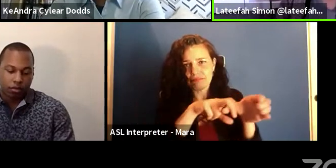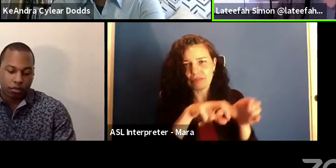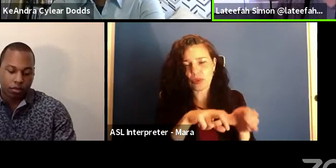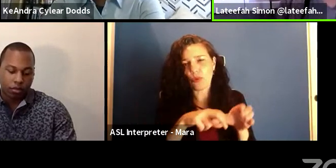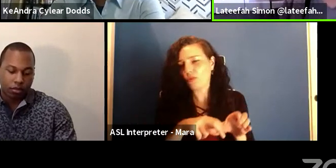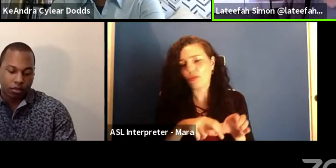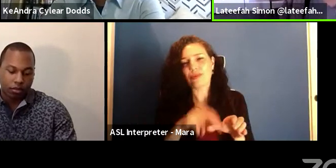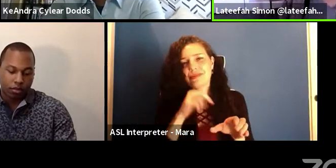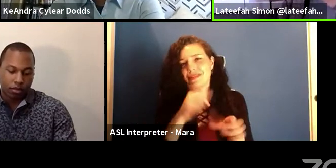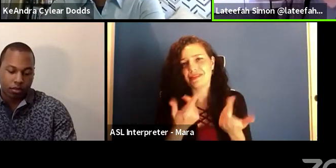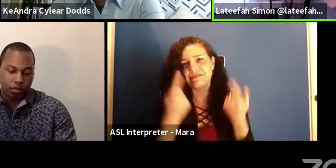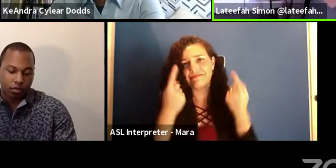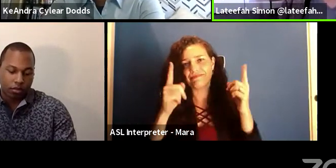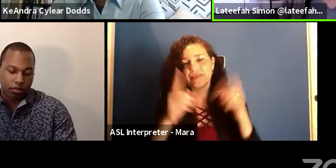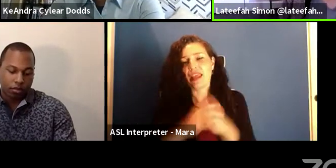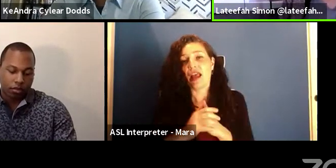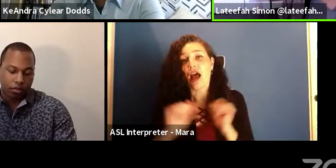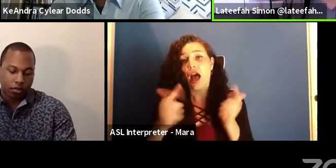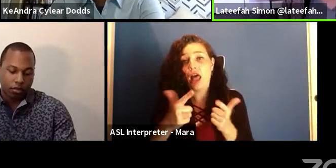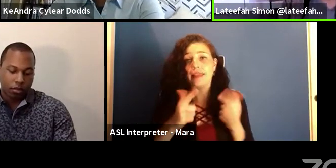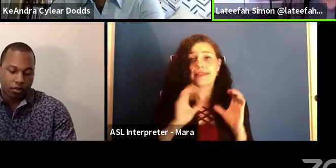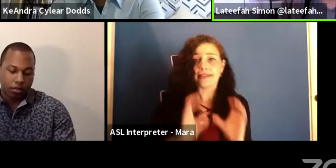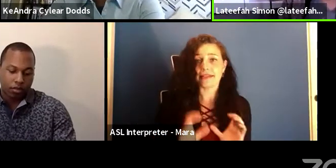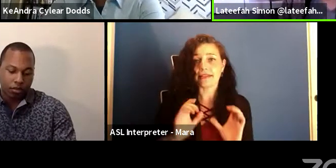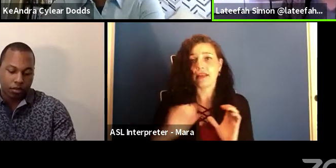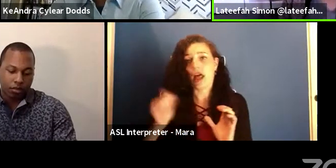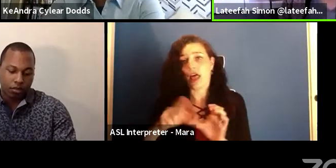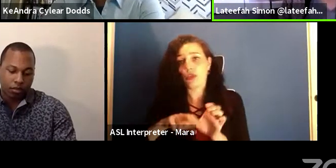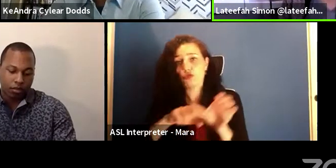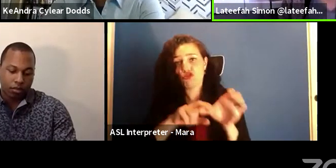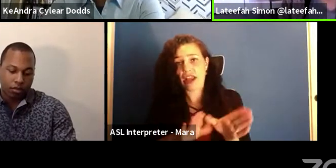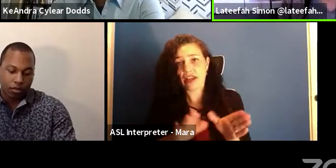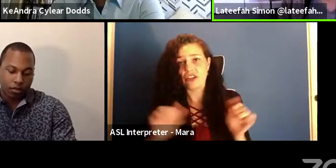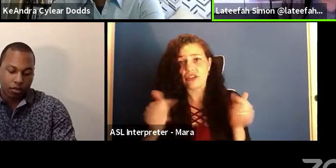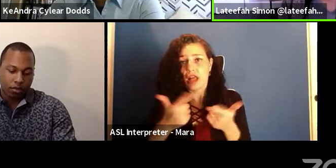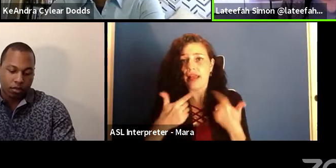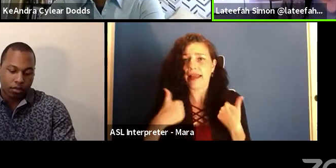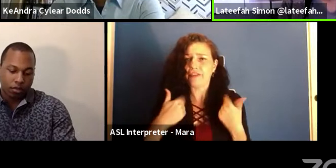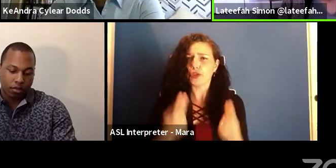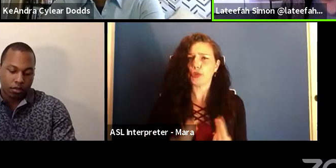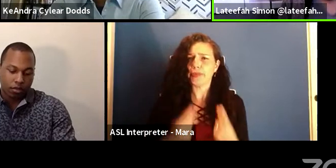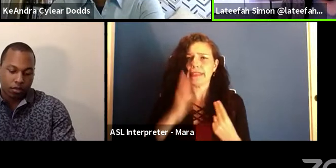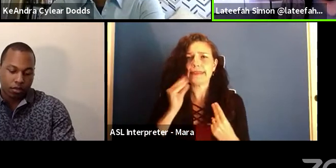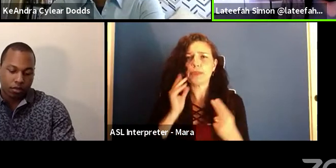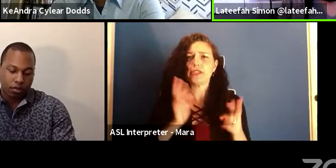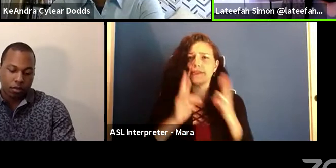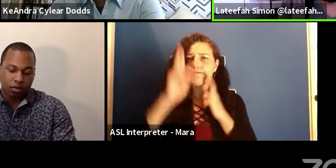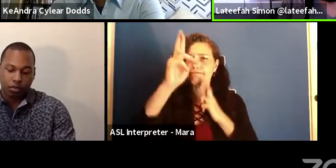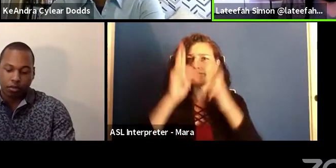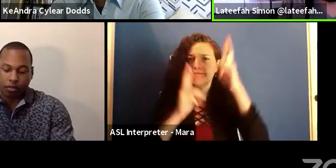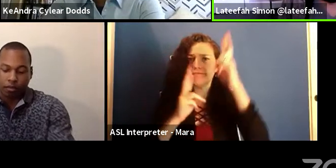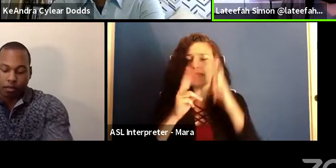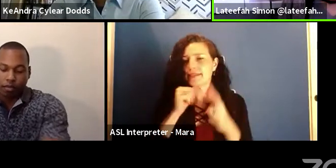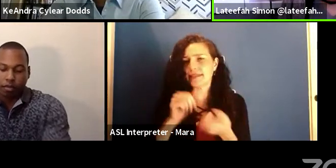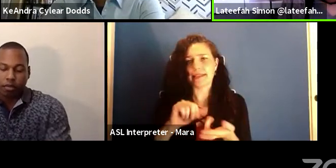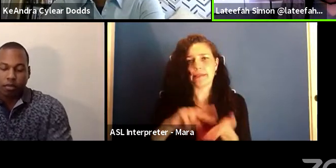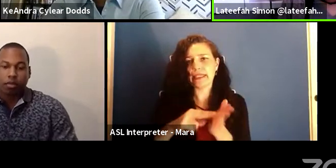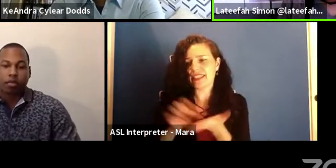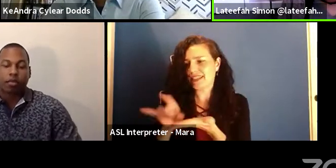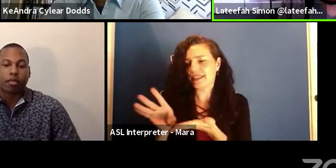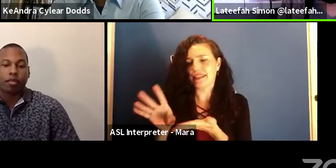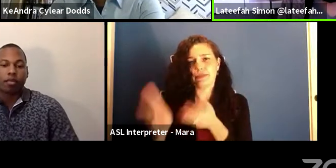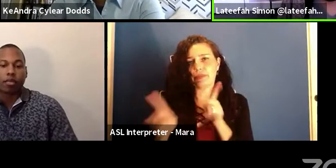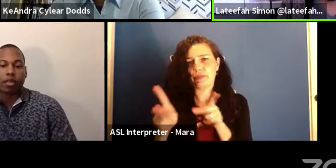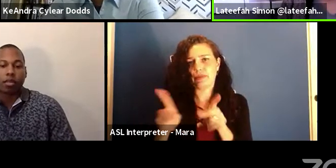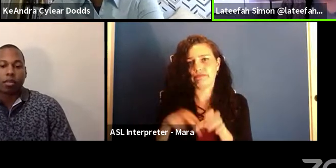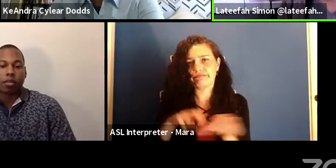residents, all of our riders to be able to have the most human-like experience. And that doesn't mean throwing people away. I think that